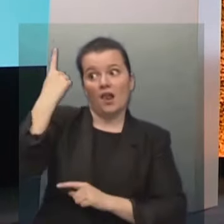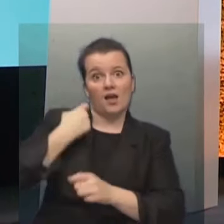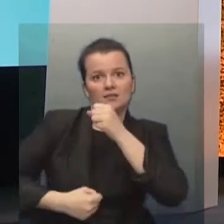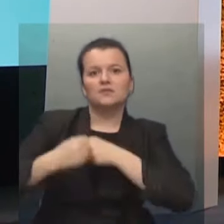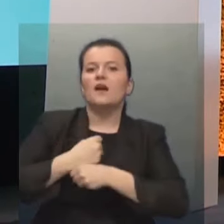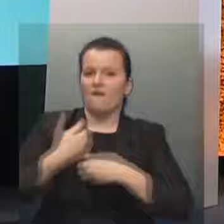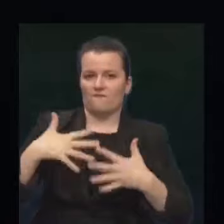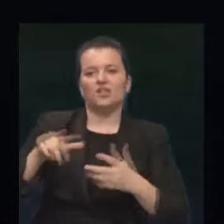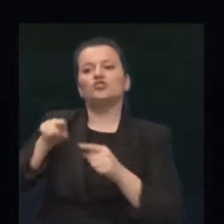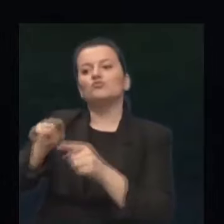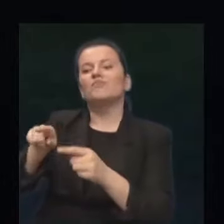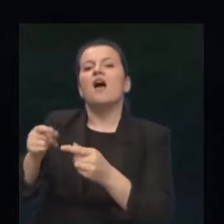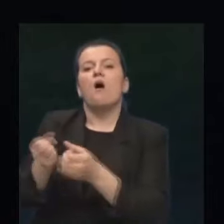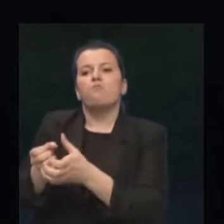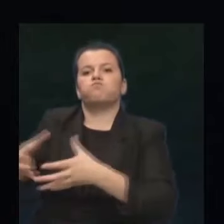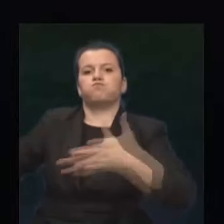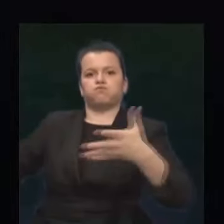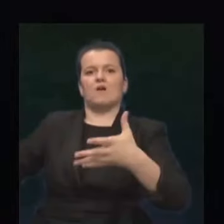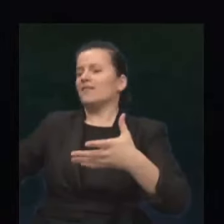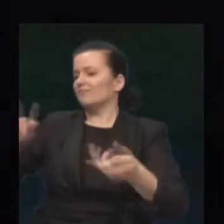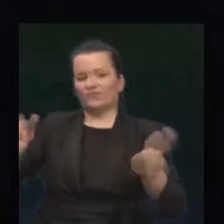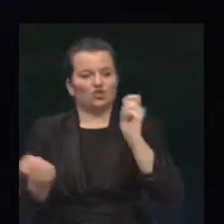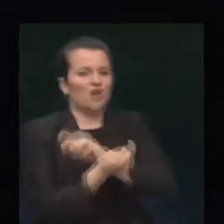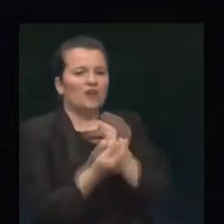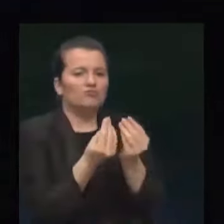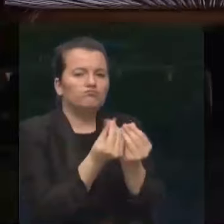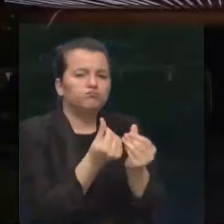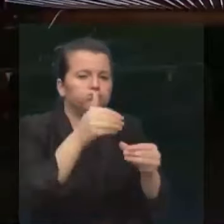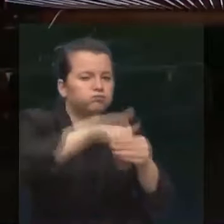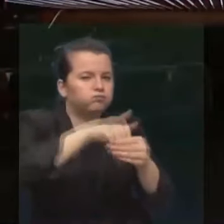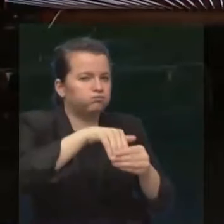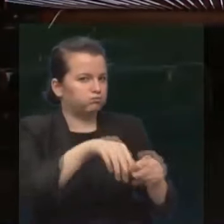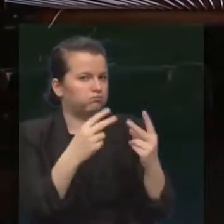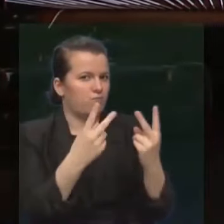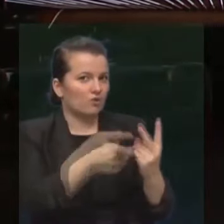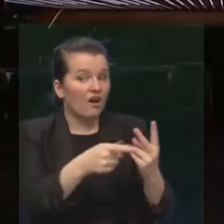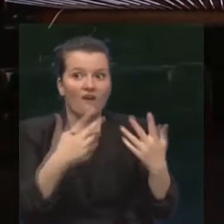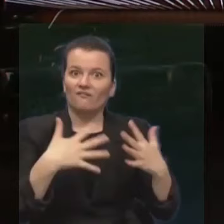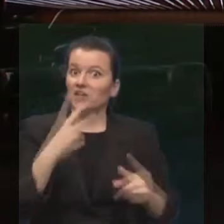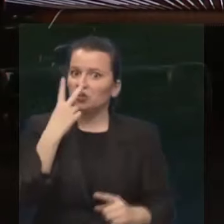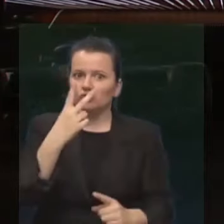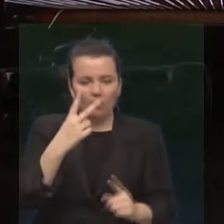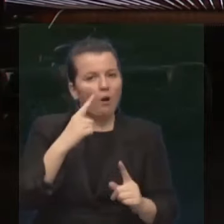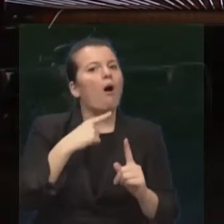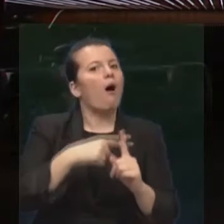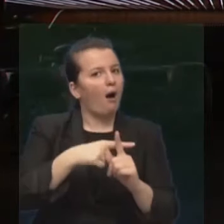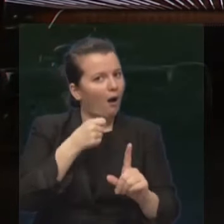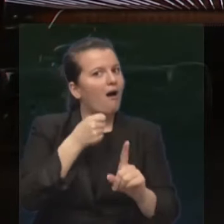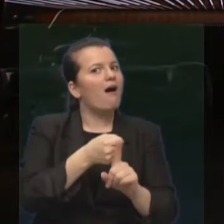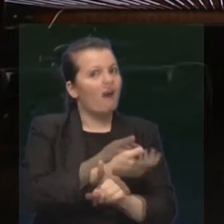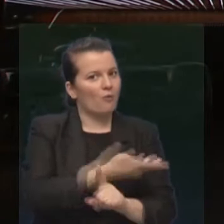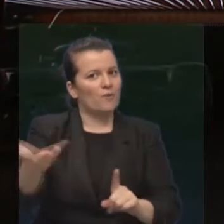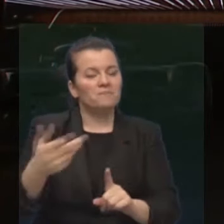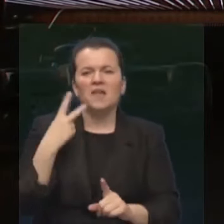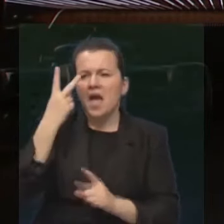already visible, and we can see the first results are visible already. We have the numbers for January,